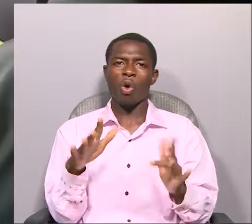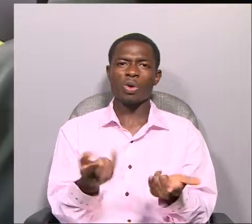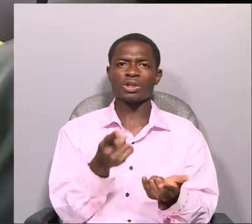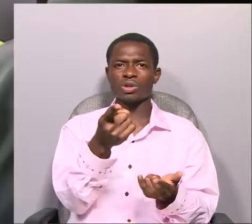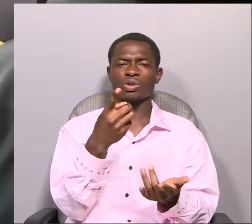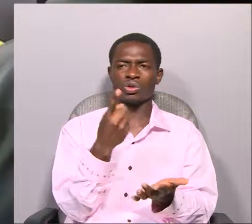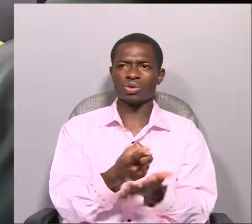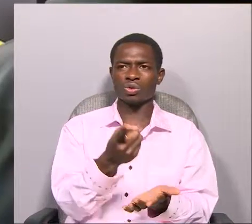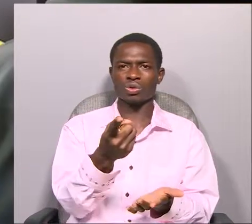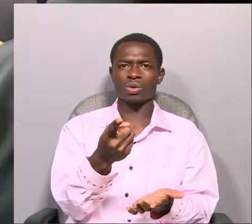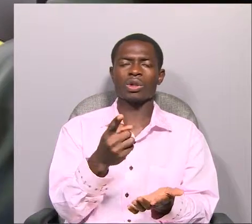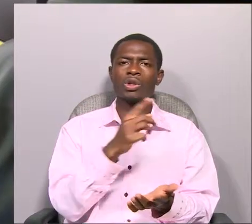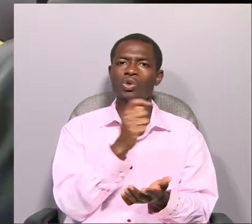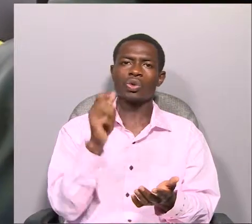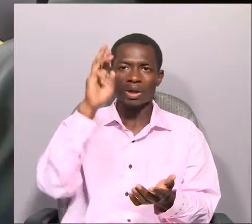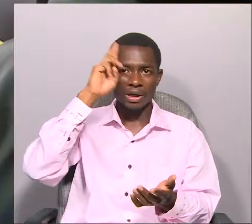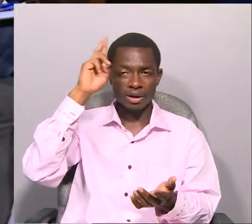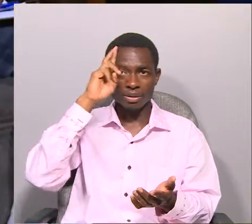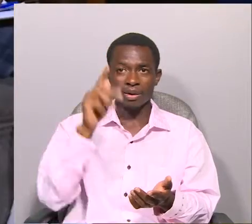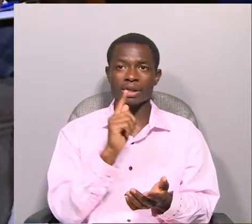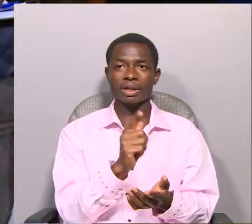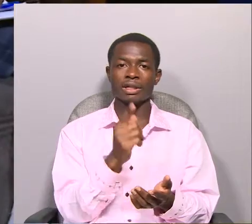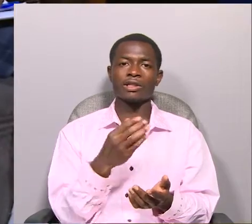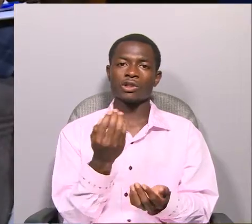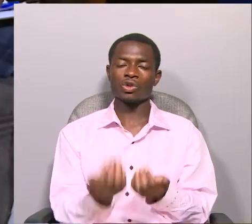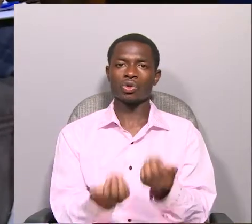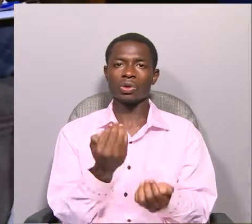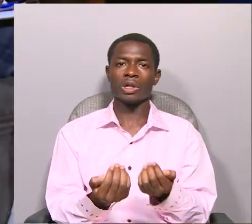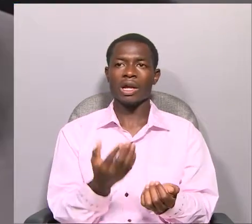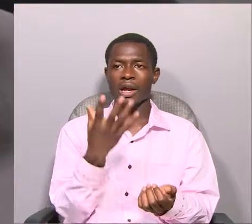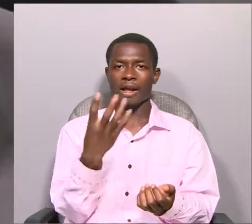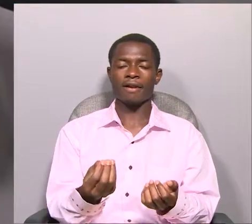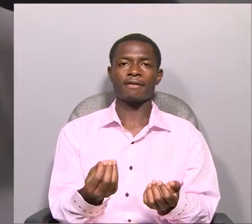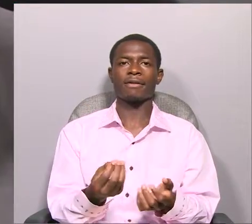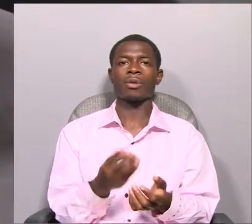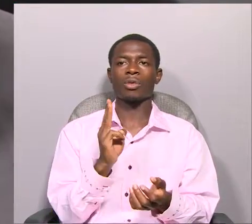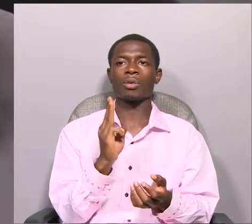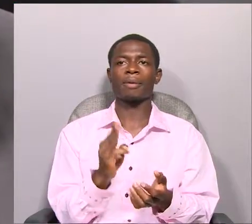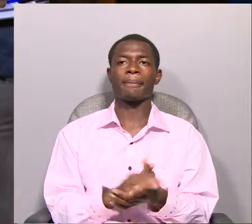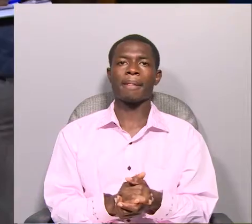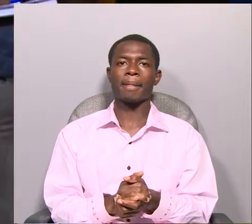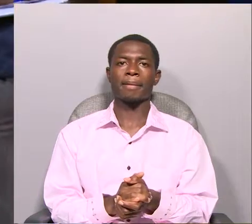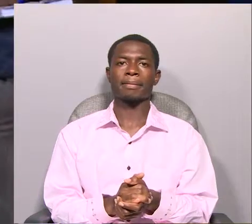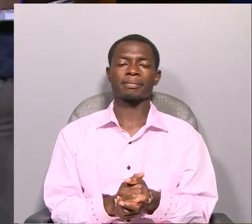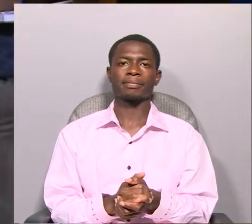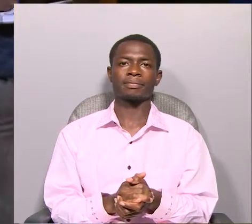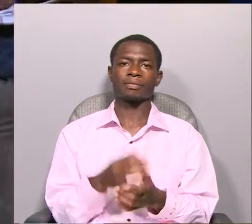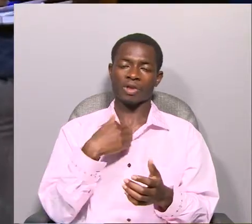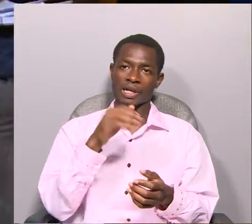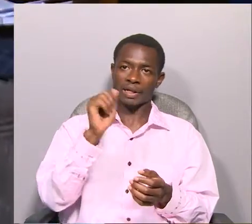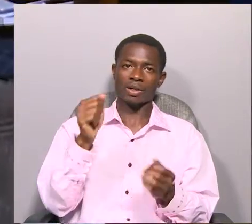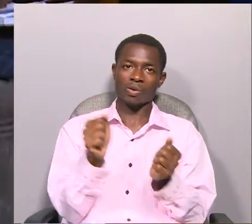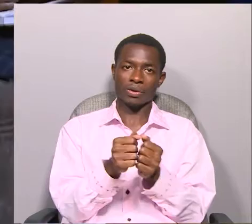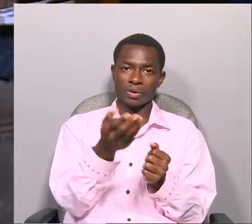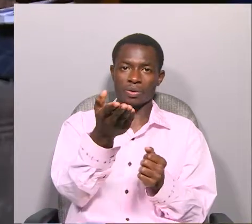government doing to recognize this body, this child leadership body? Sure, I agree with you. You should have